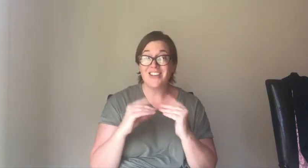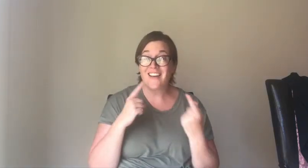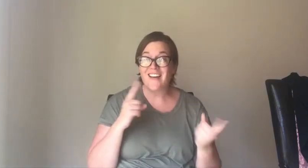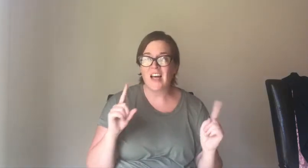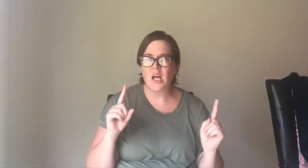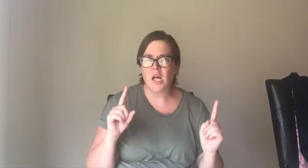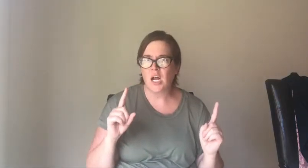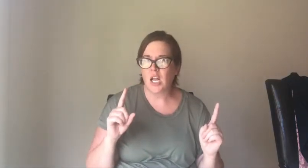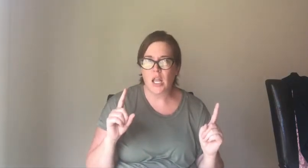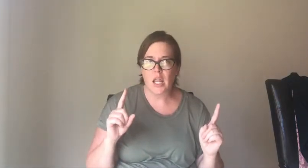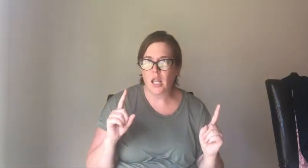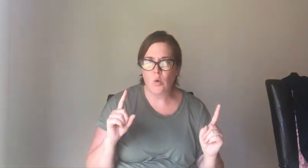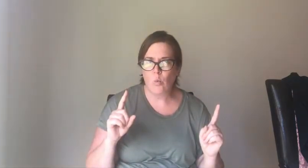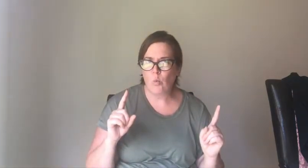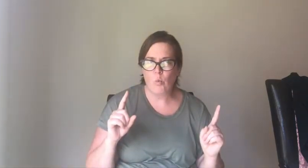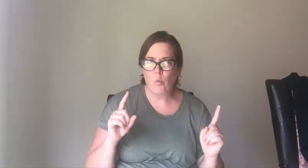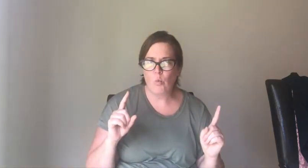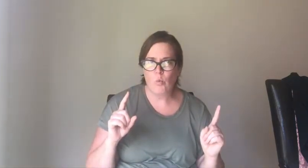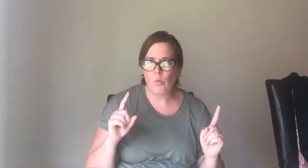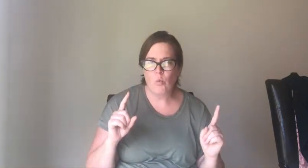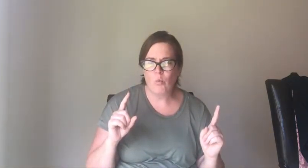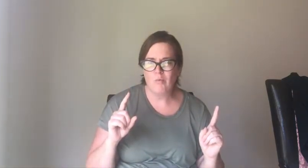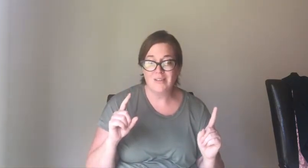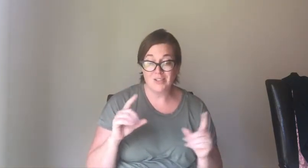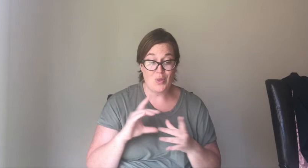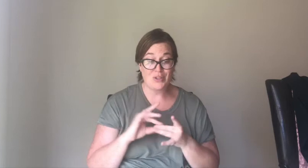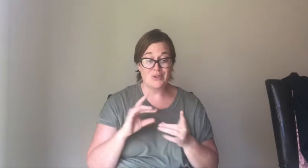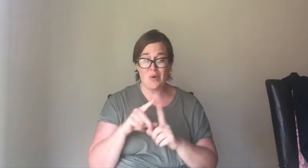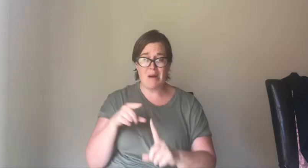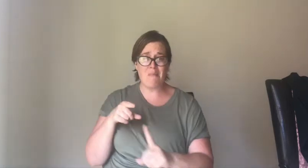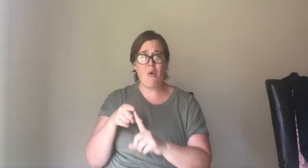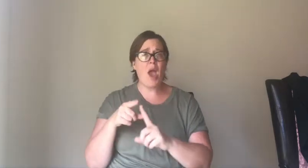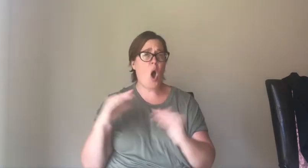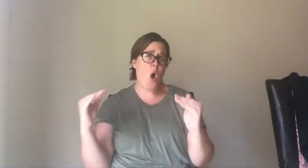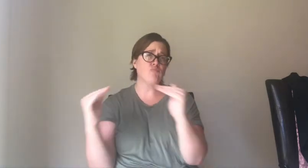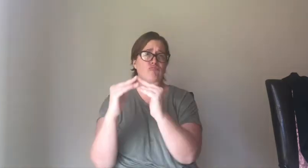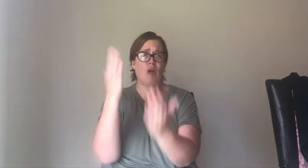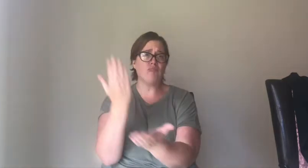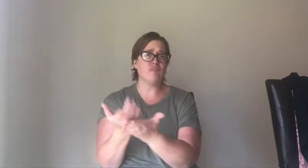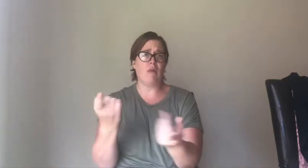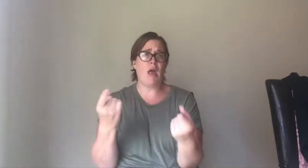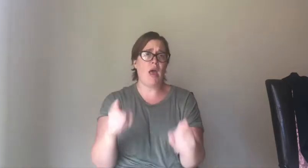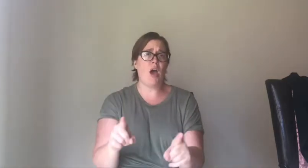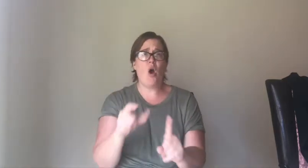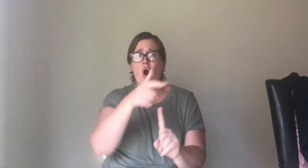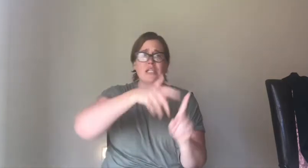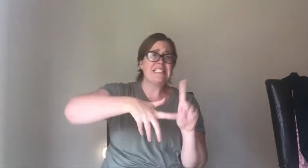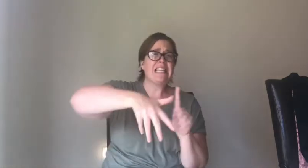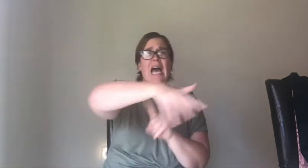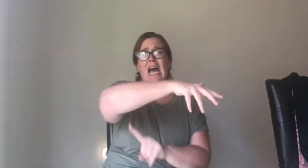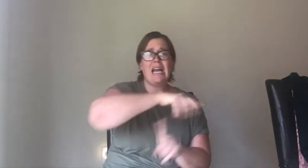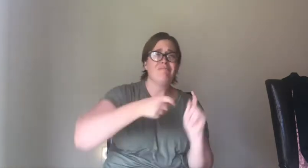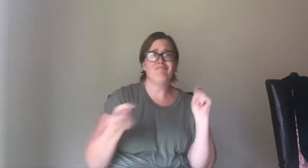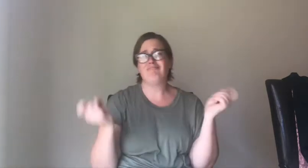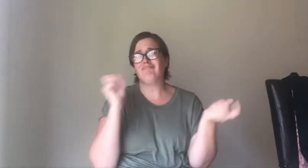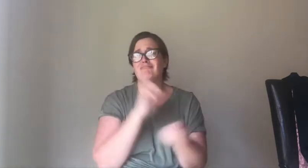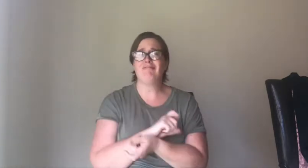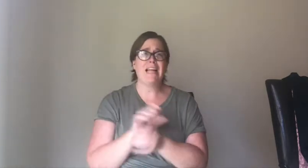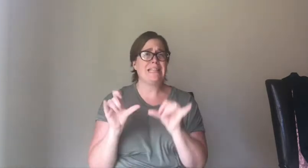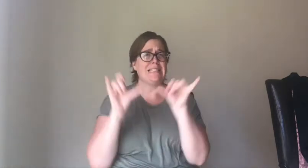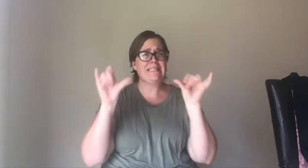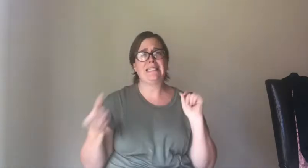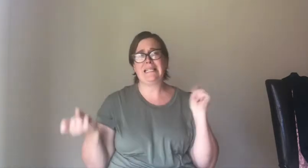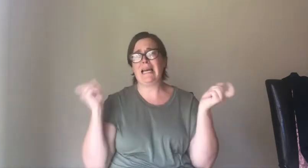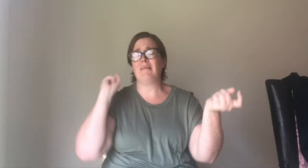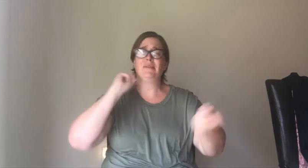den ends. It ends, even though the king makes this wonderful decree, even though he acknowledges God at the end. He acknowledges